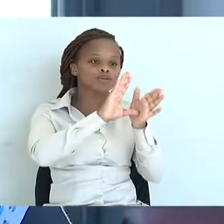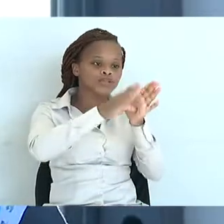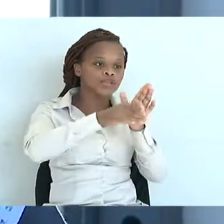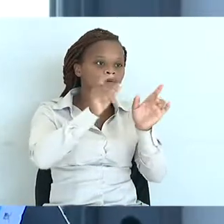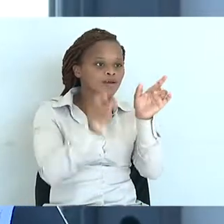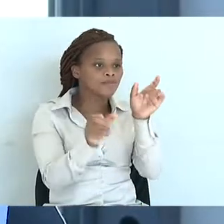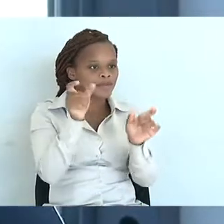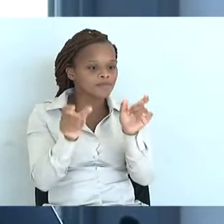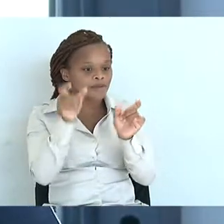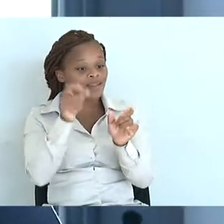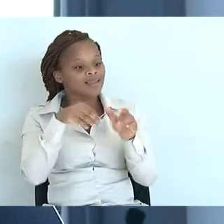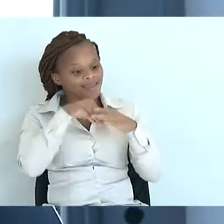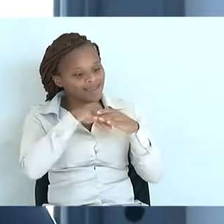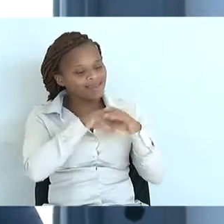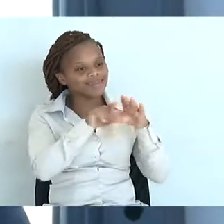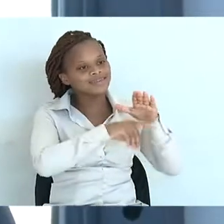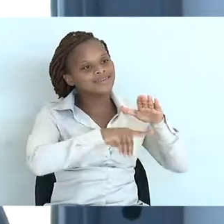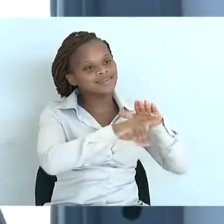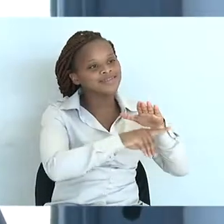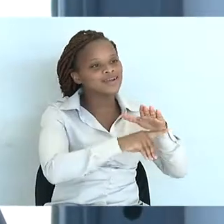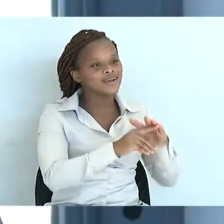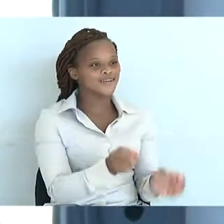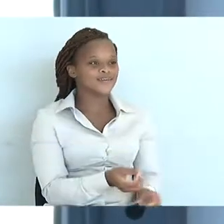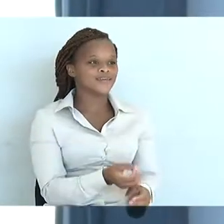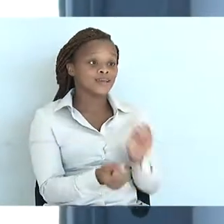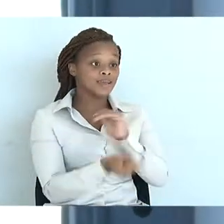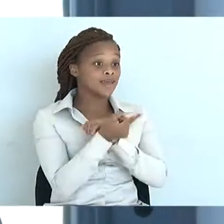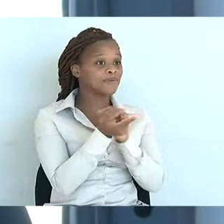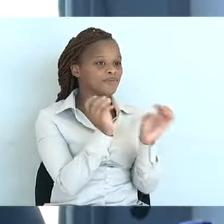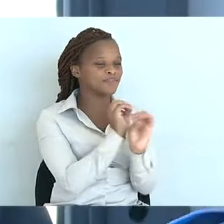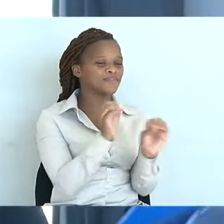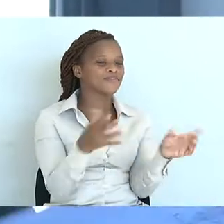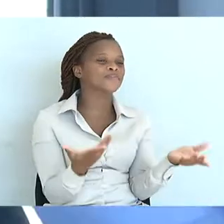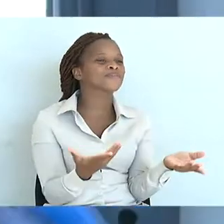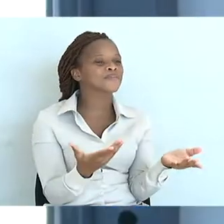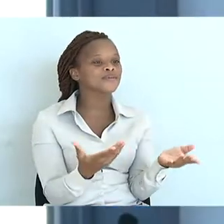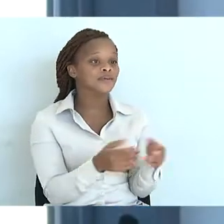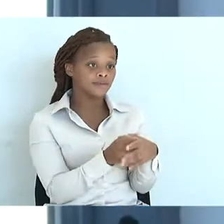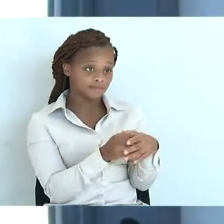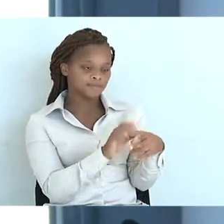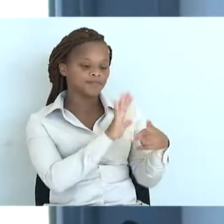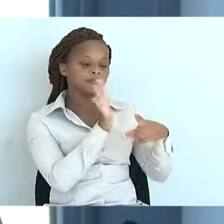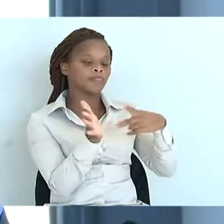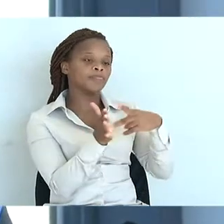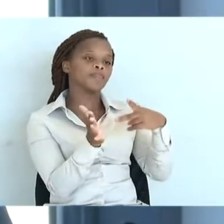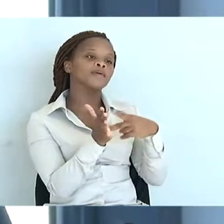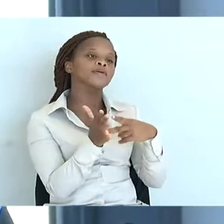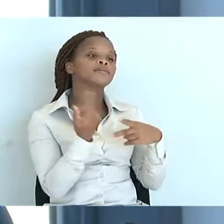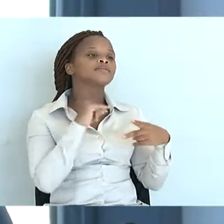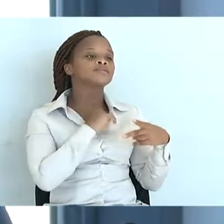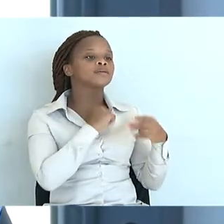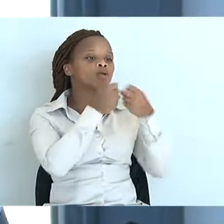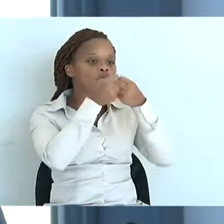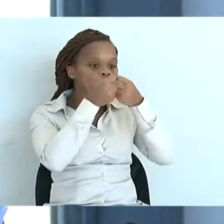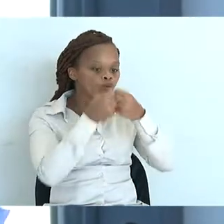district, Gwala. Number 2, we have lost almost